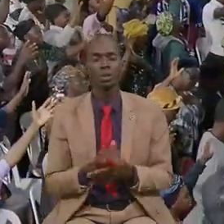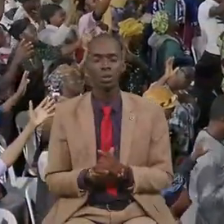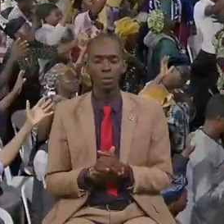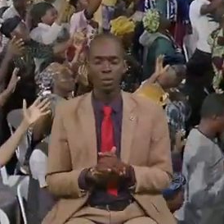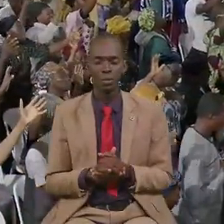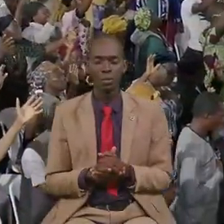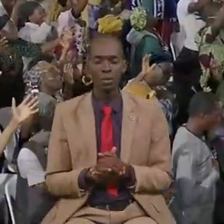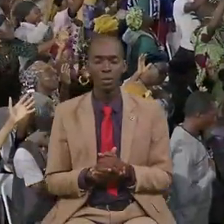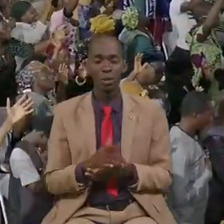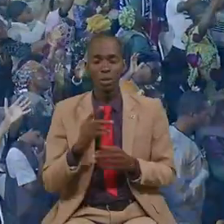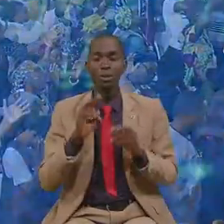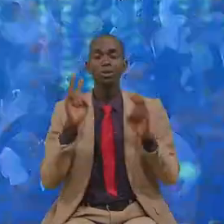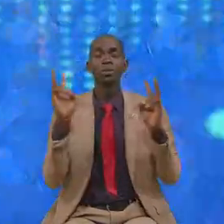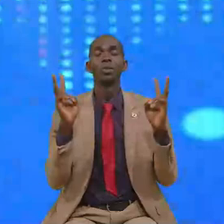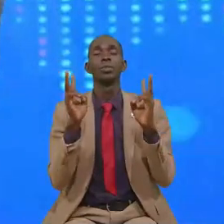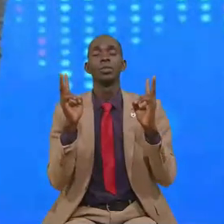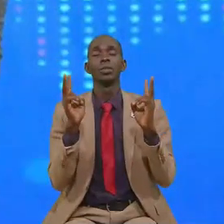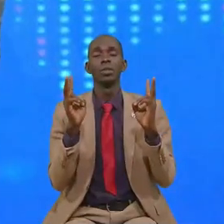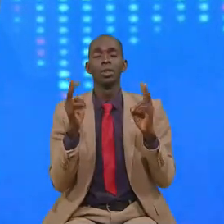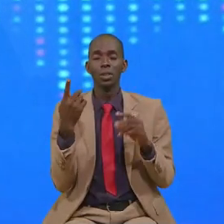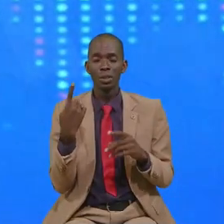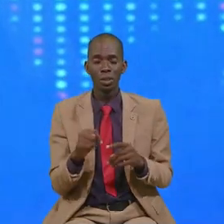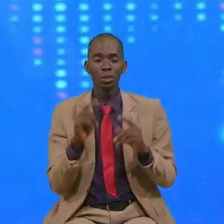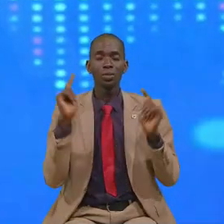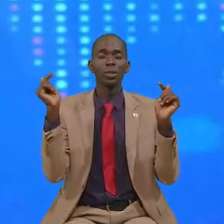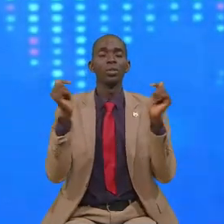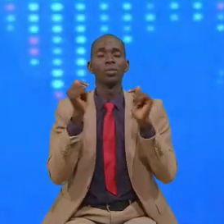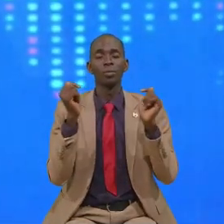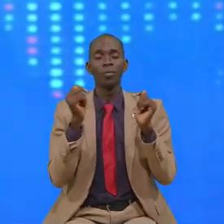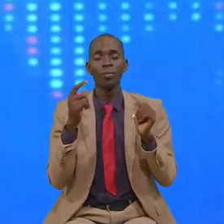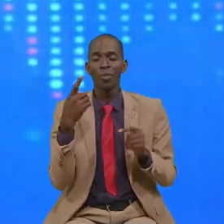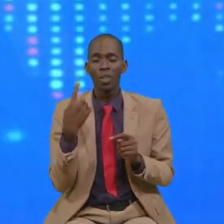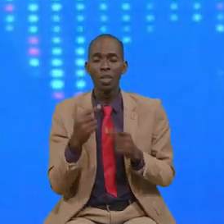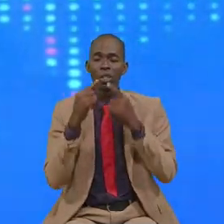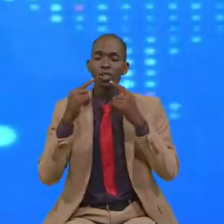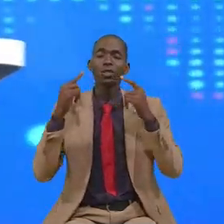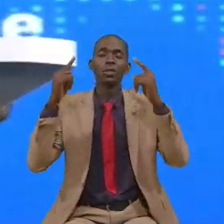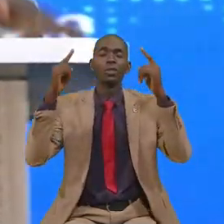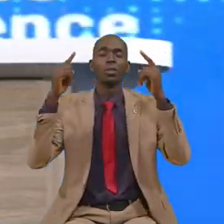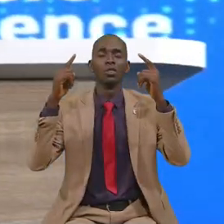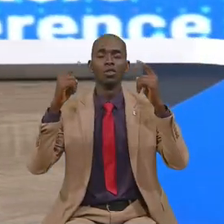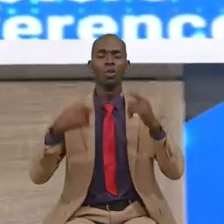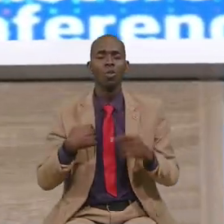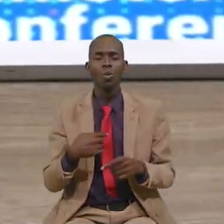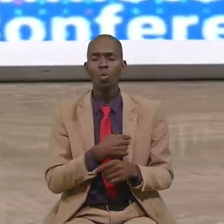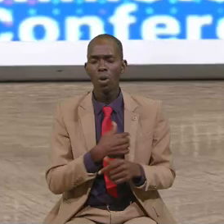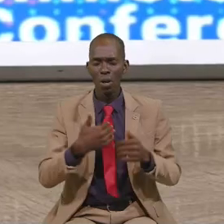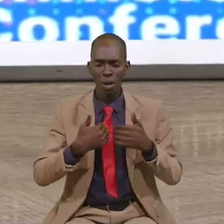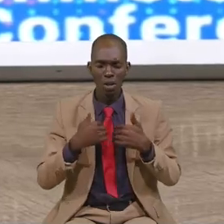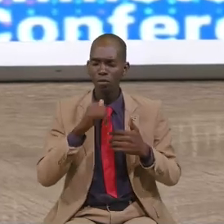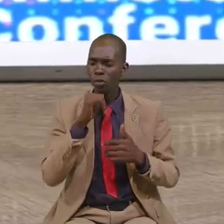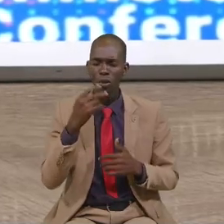The victory, the triumph, the success we had not seen